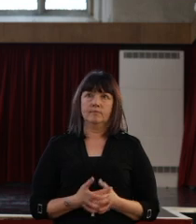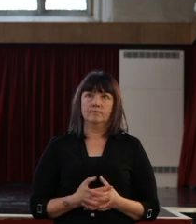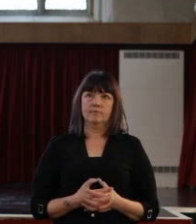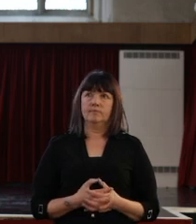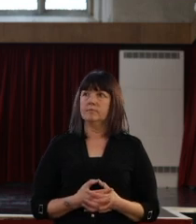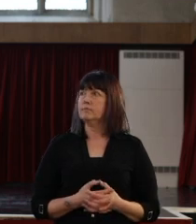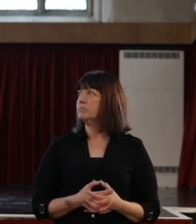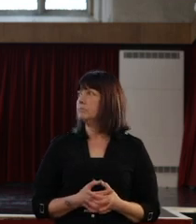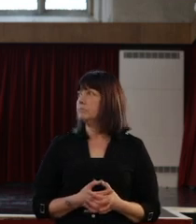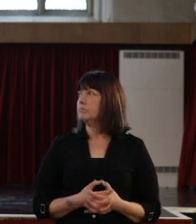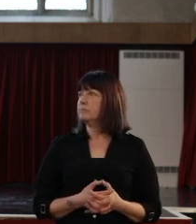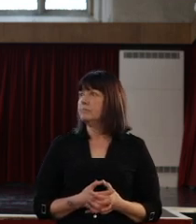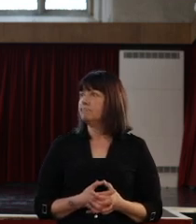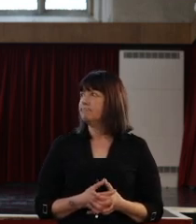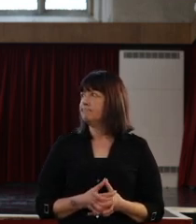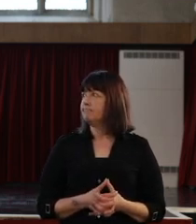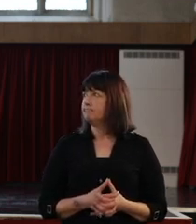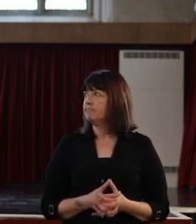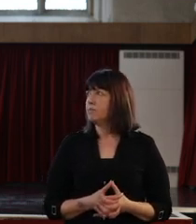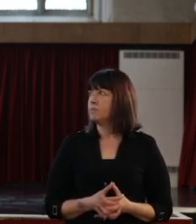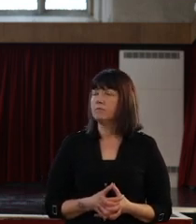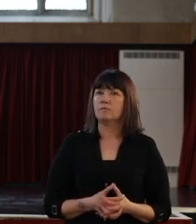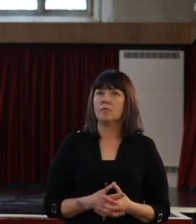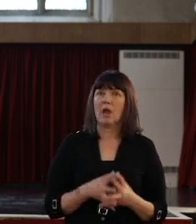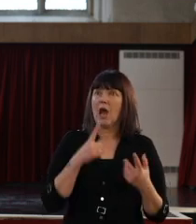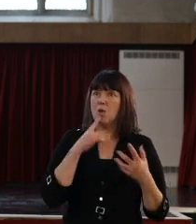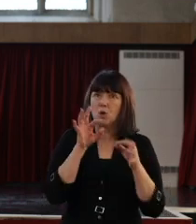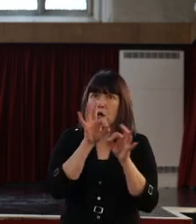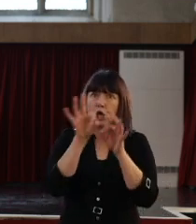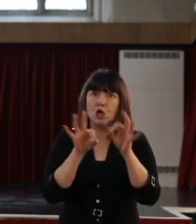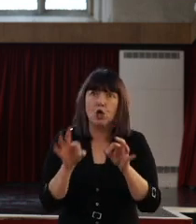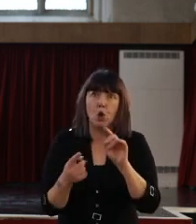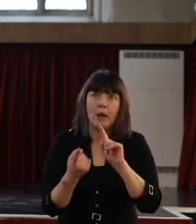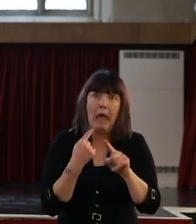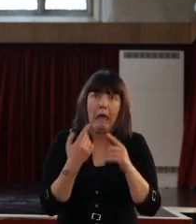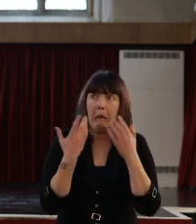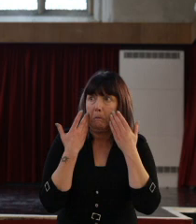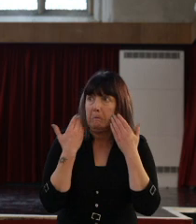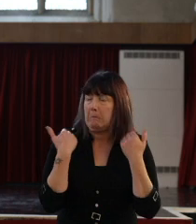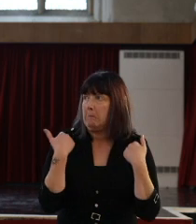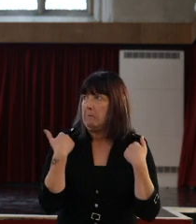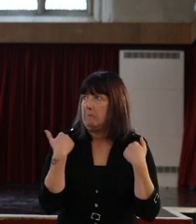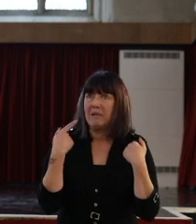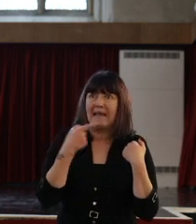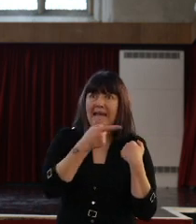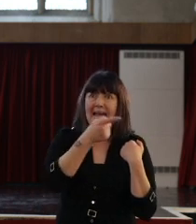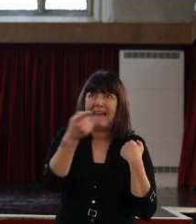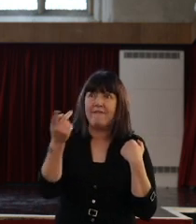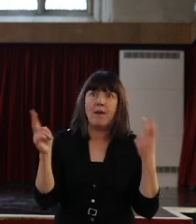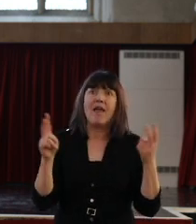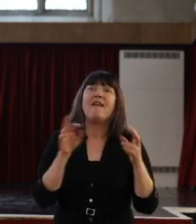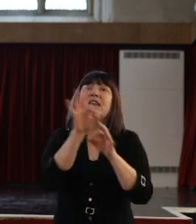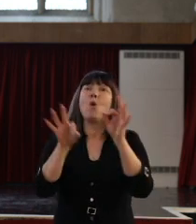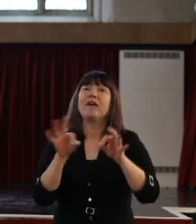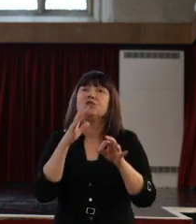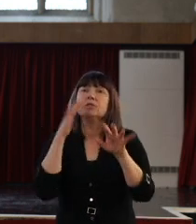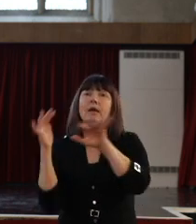So, I don't know if we're doing a Q&A or not. If there's no questions, we can all go to the pub.